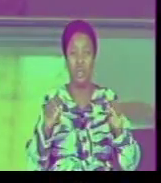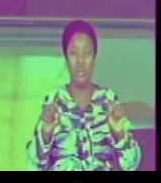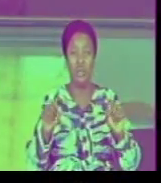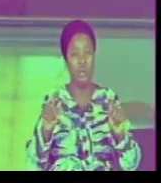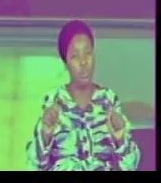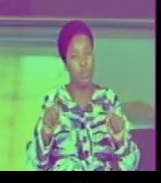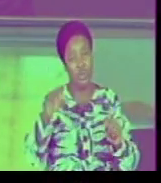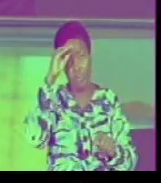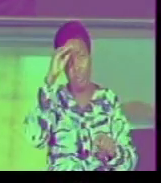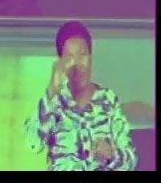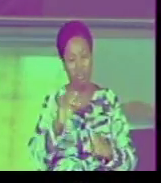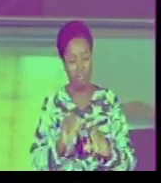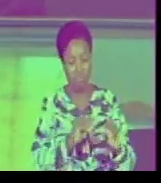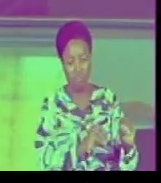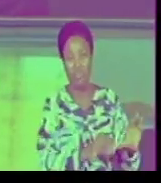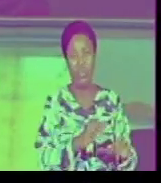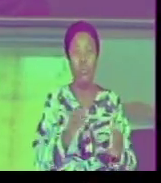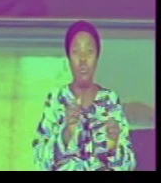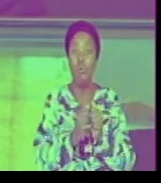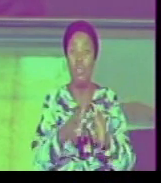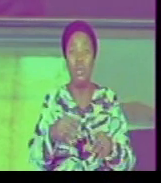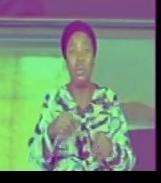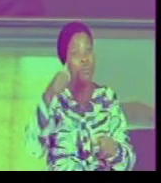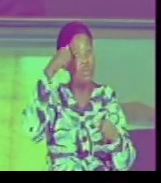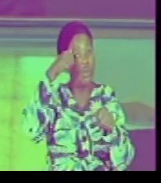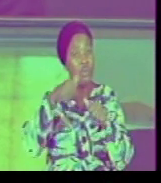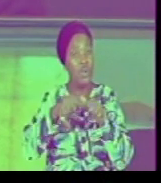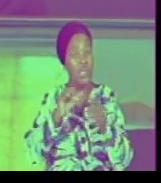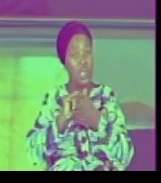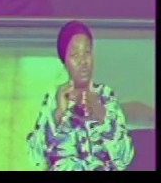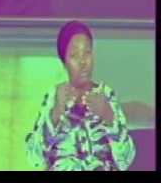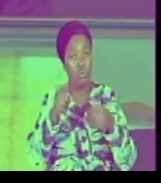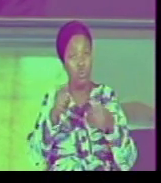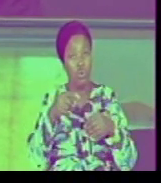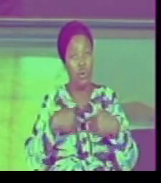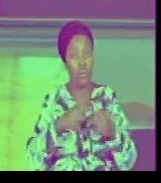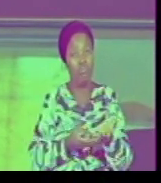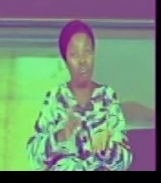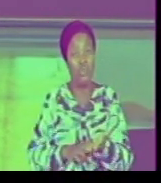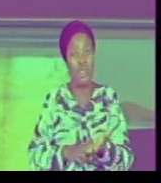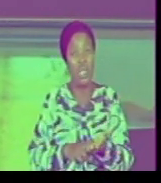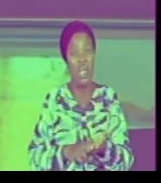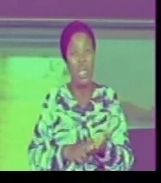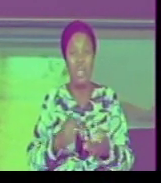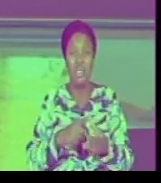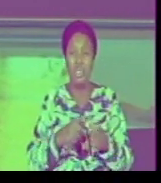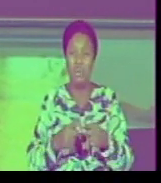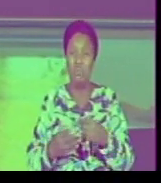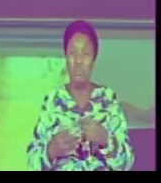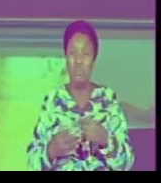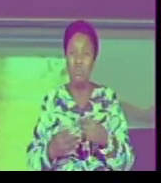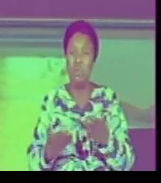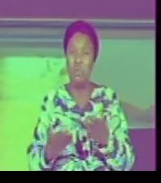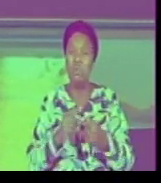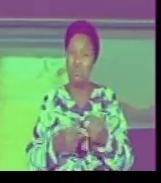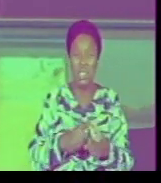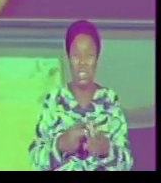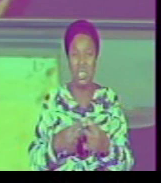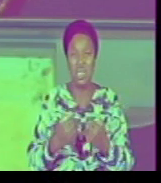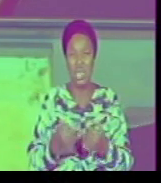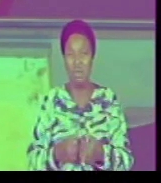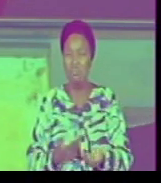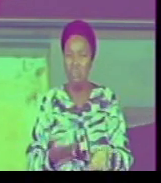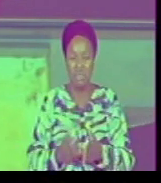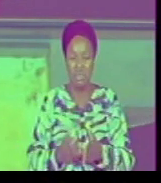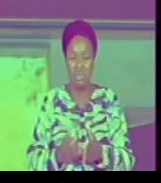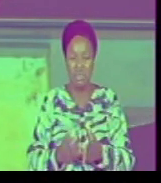remembering that you ought to sign, maybe you even signed, and now he's dropped it for you, and you've taken it, and you look